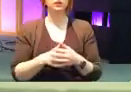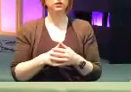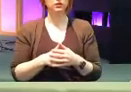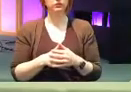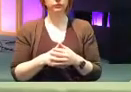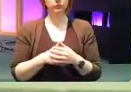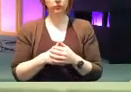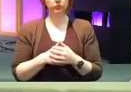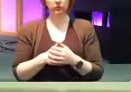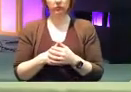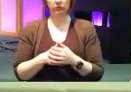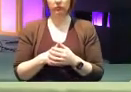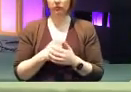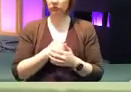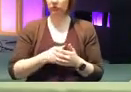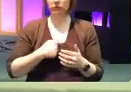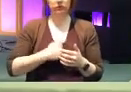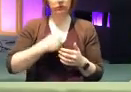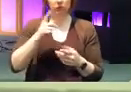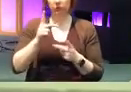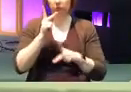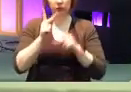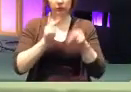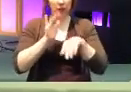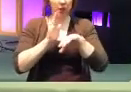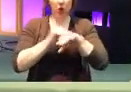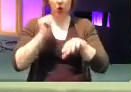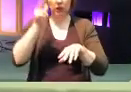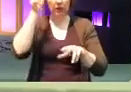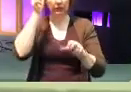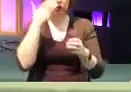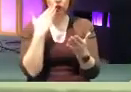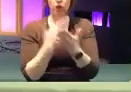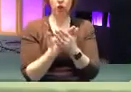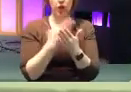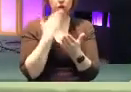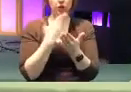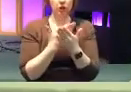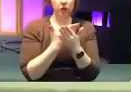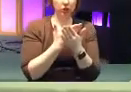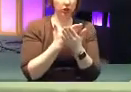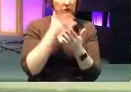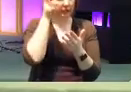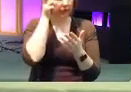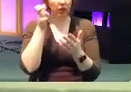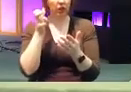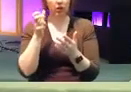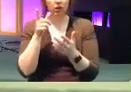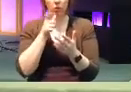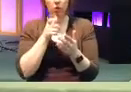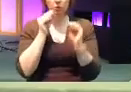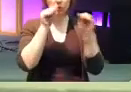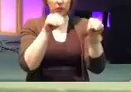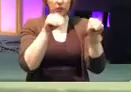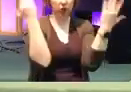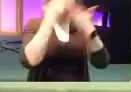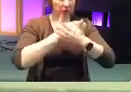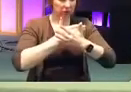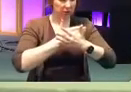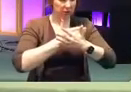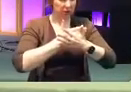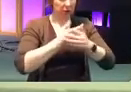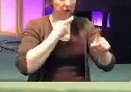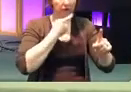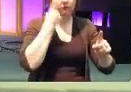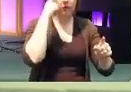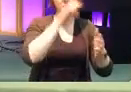good evil, who put darkness for light and light for darkness, who put their bitter for sweet and sweet for bitter. Isaiah was saying,